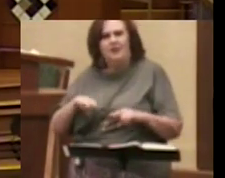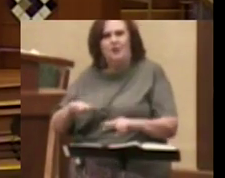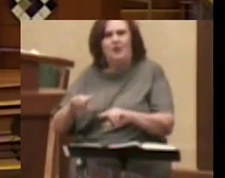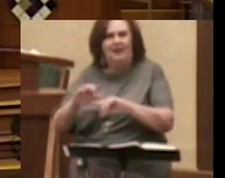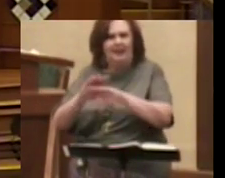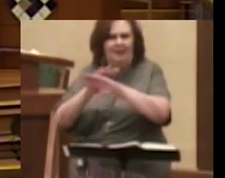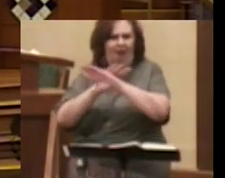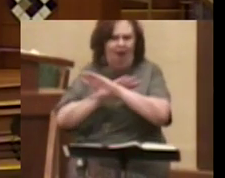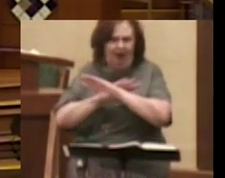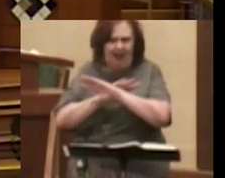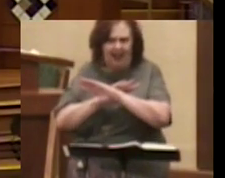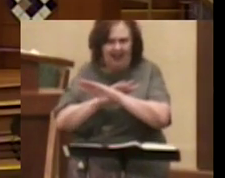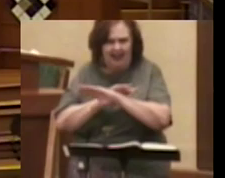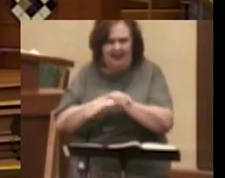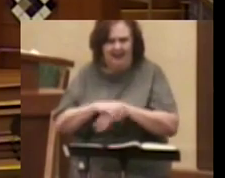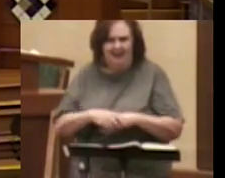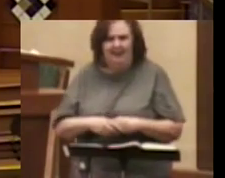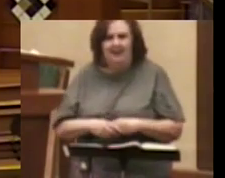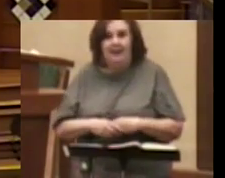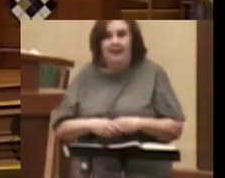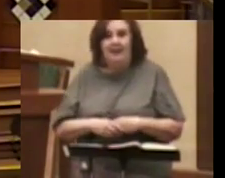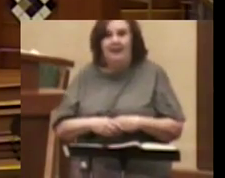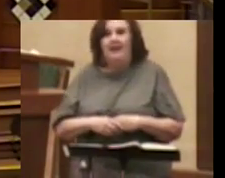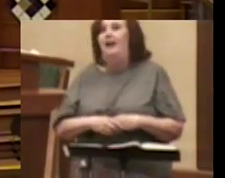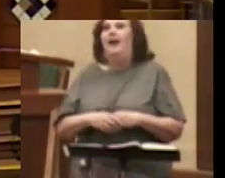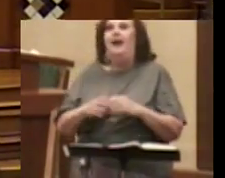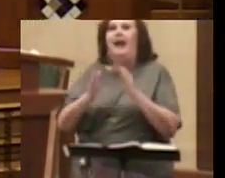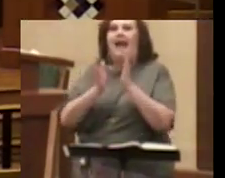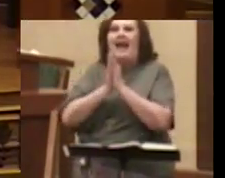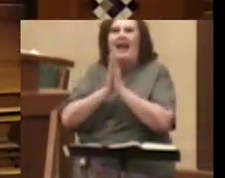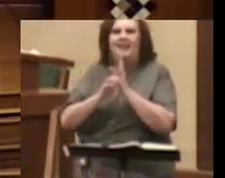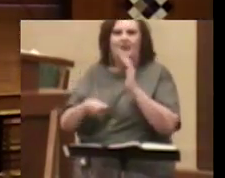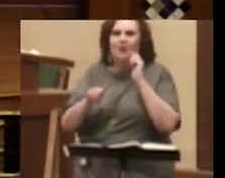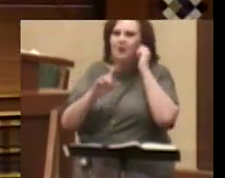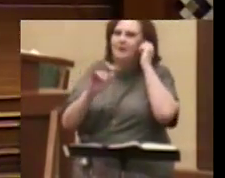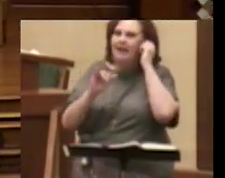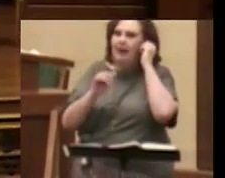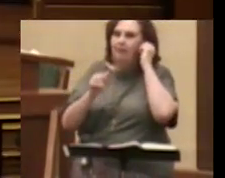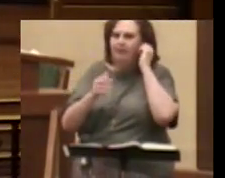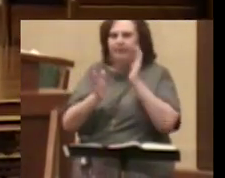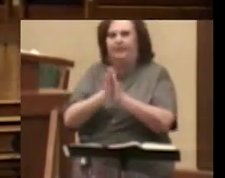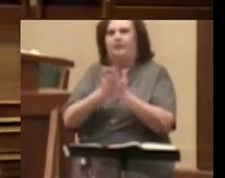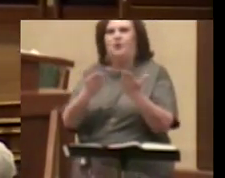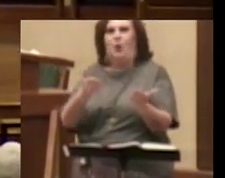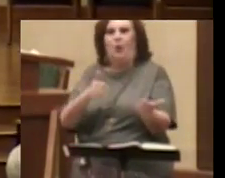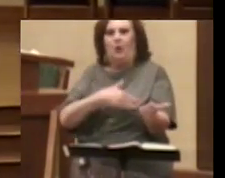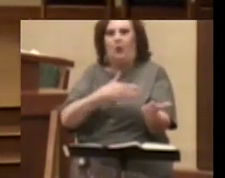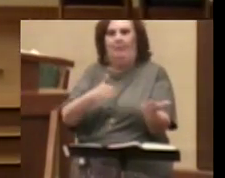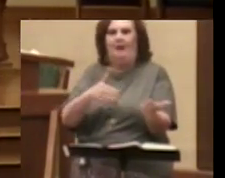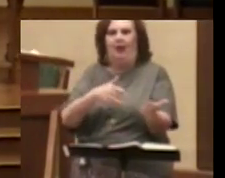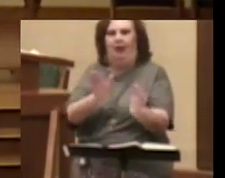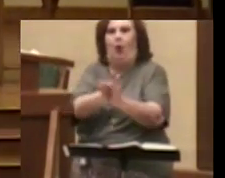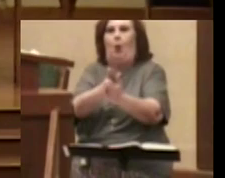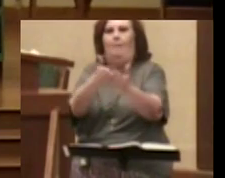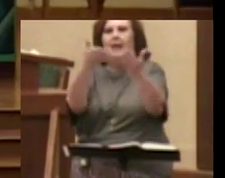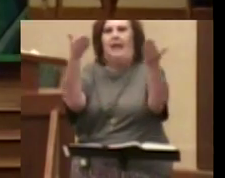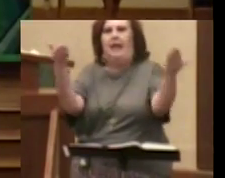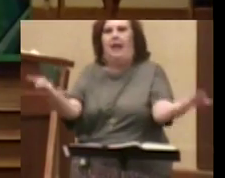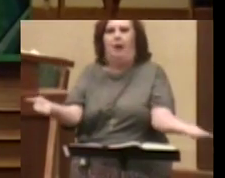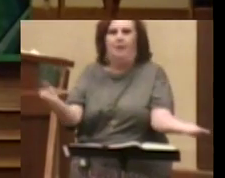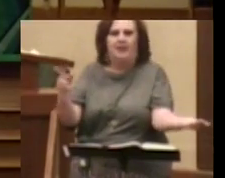darkness. I invite you, as we did a couple of weeks ago, to find your hymnal in front of you, to open it up to